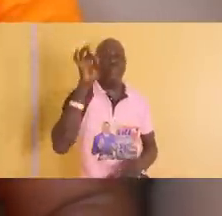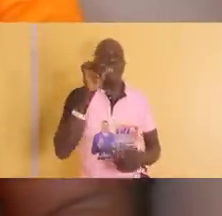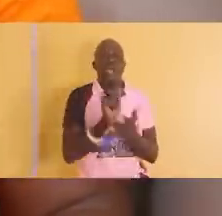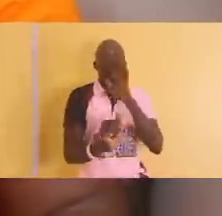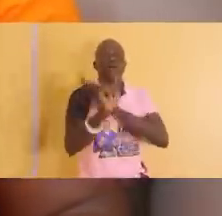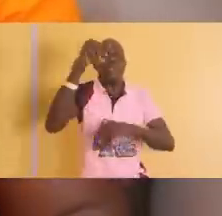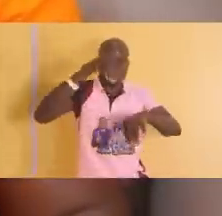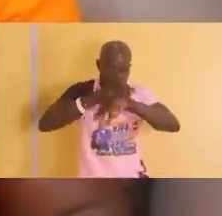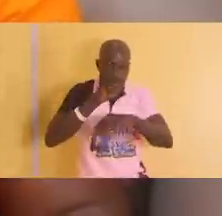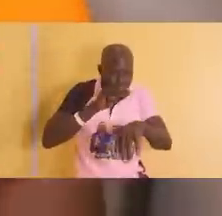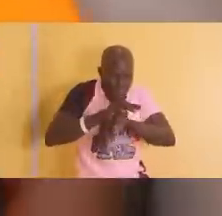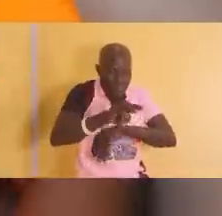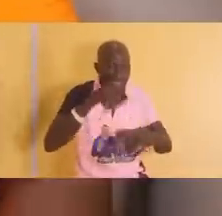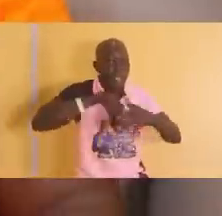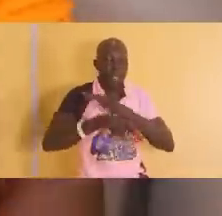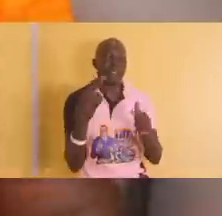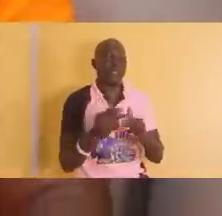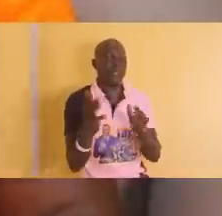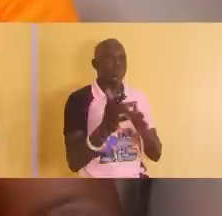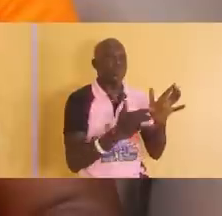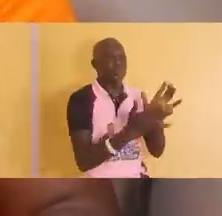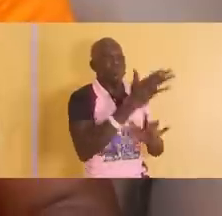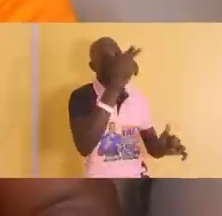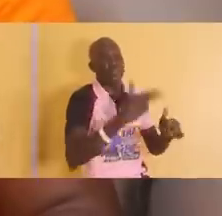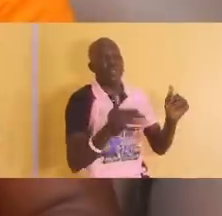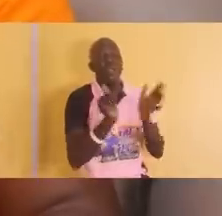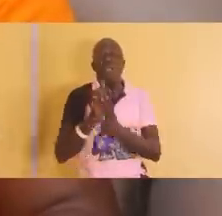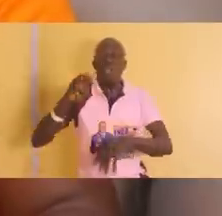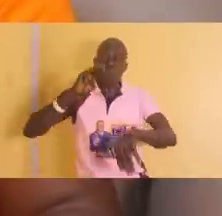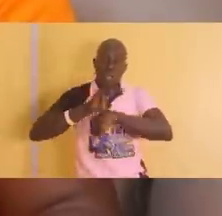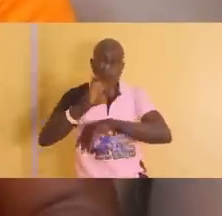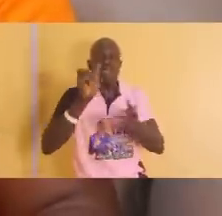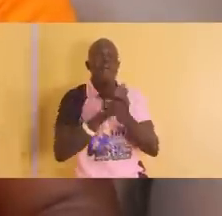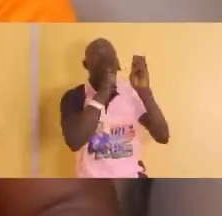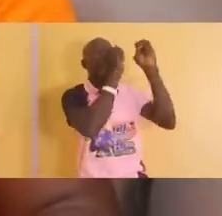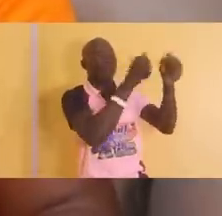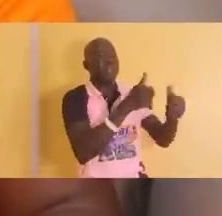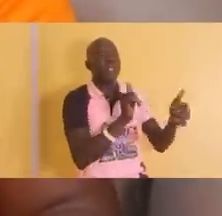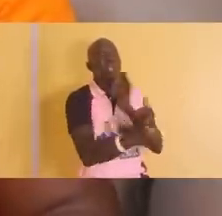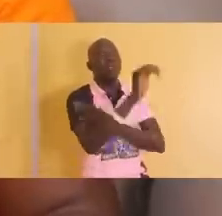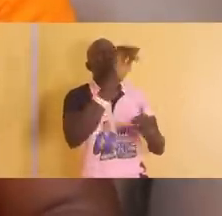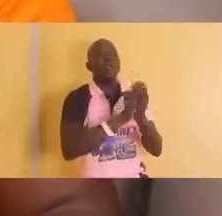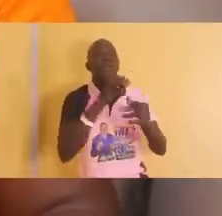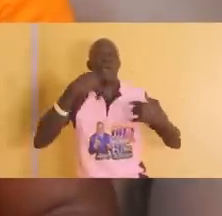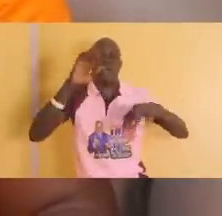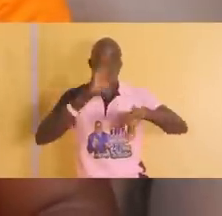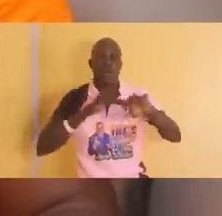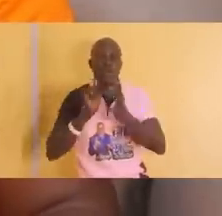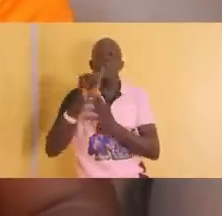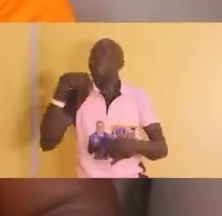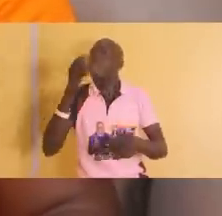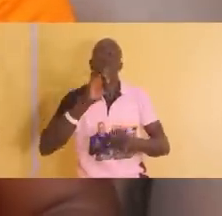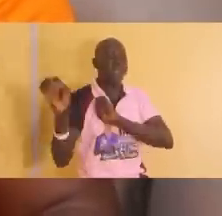loved. The one that God has saved. In the name of Jesus. The blessed calling that God has called